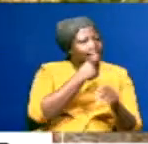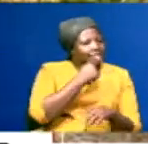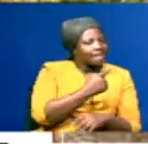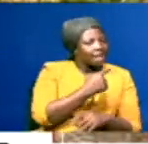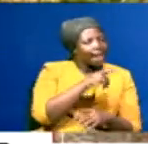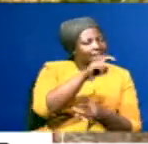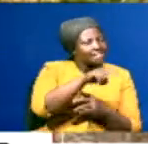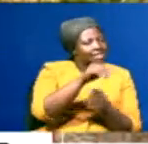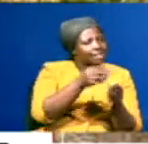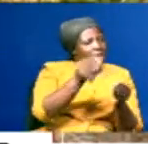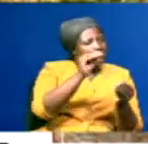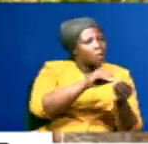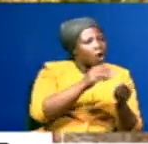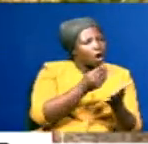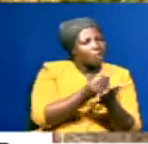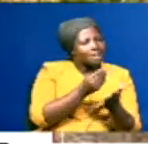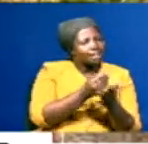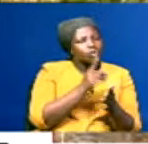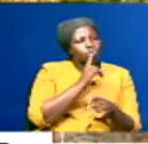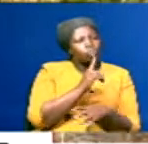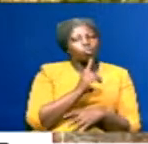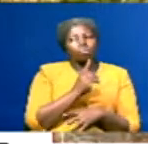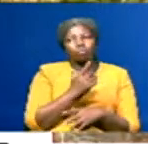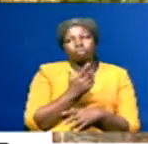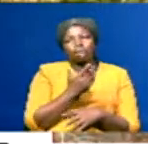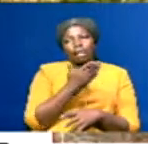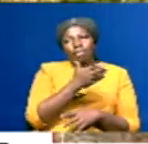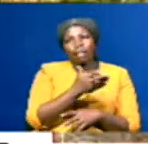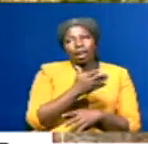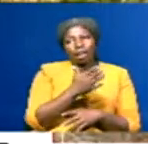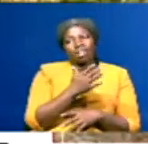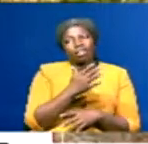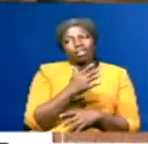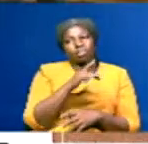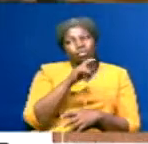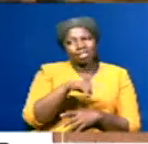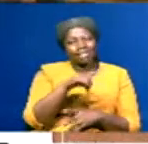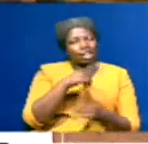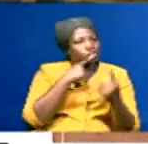money. So I dare not talk much about it. But